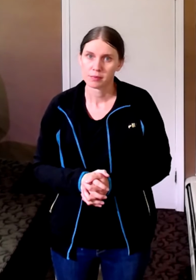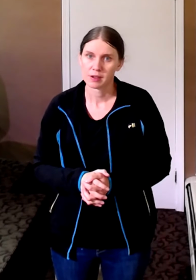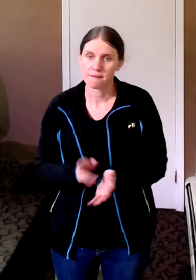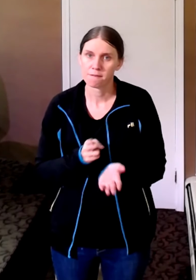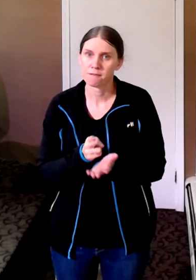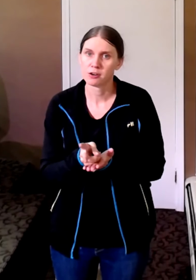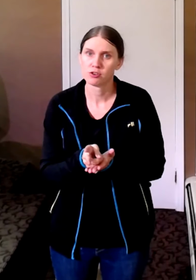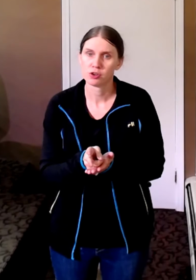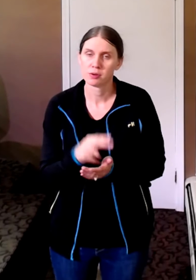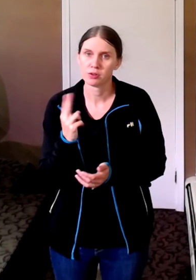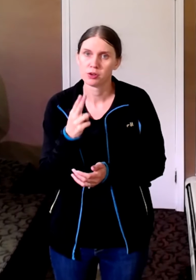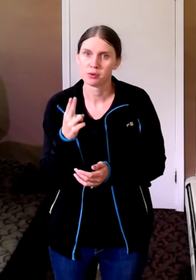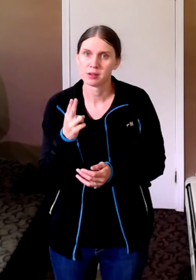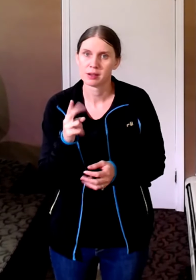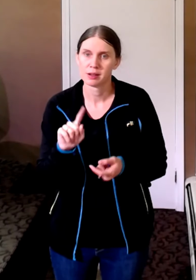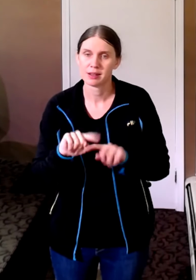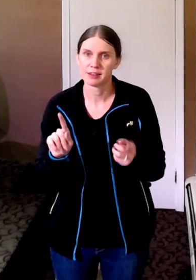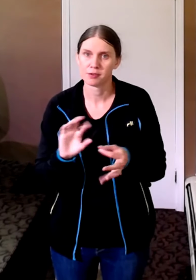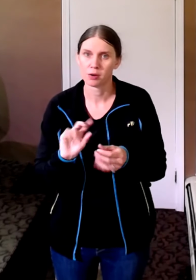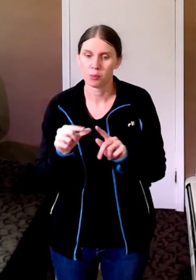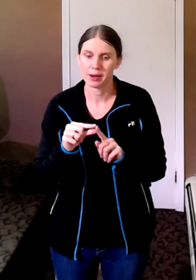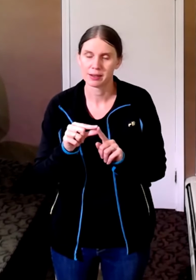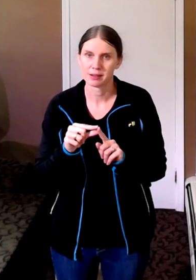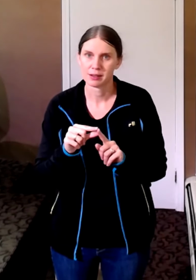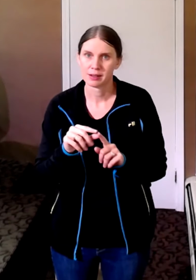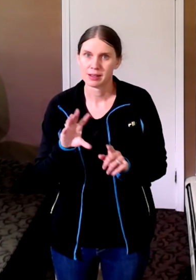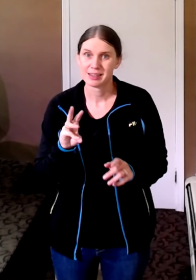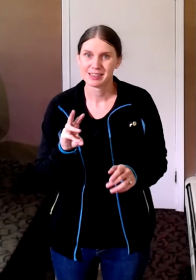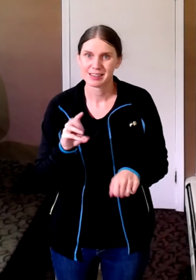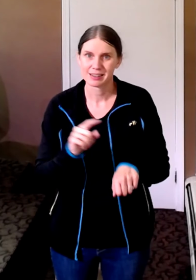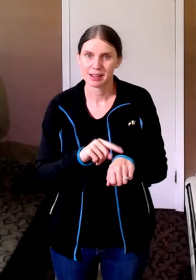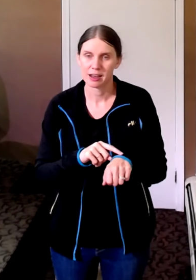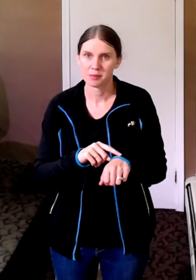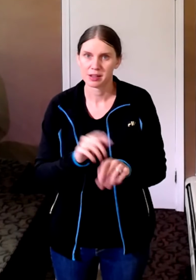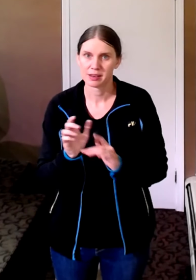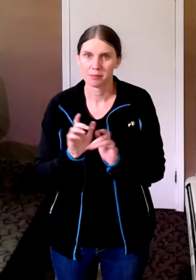Virtue is used, it's translated virtue 6 times in the scripture.